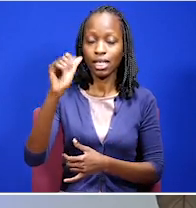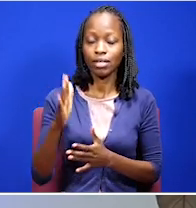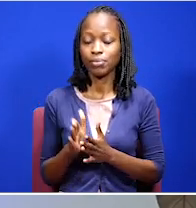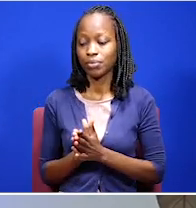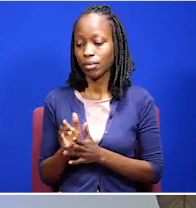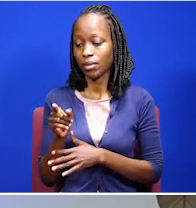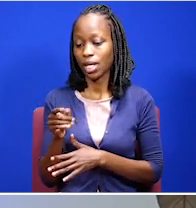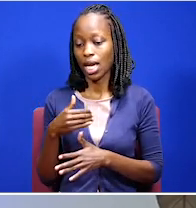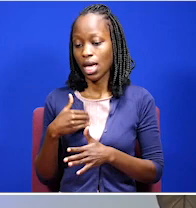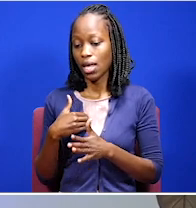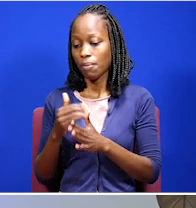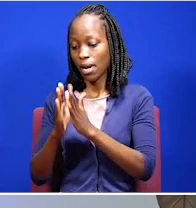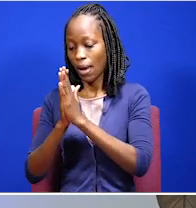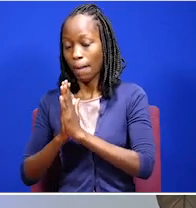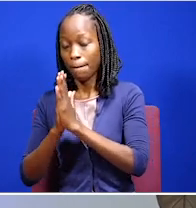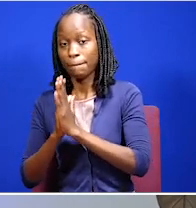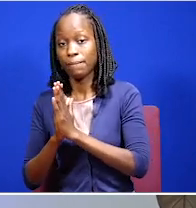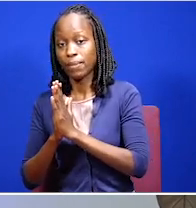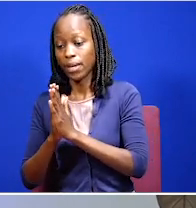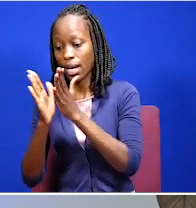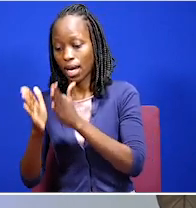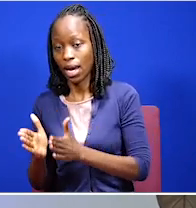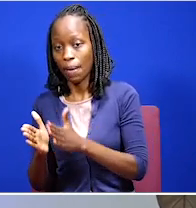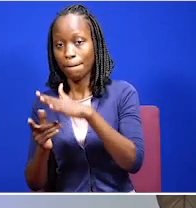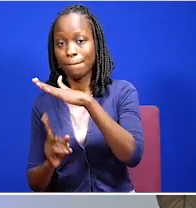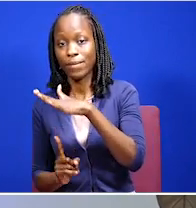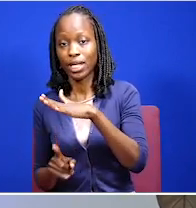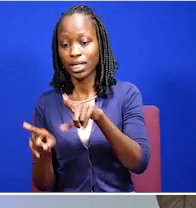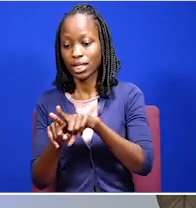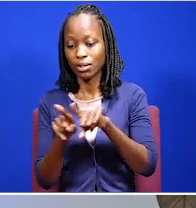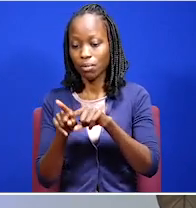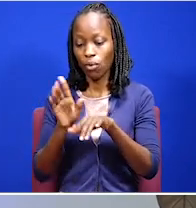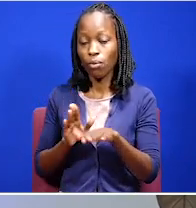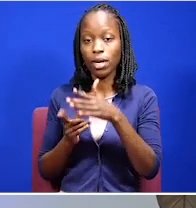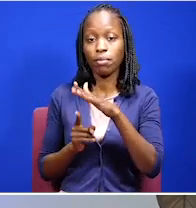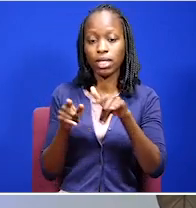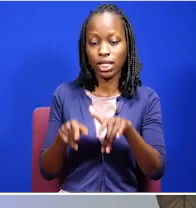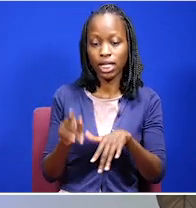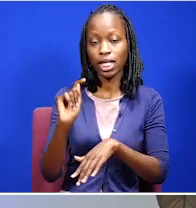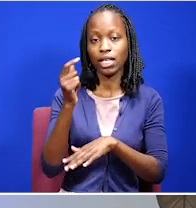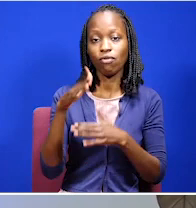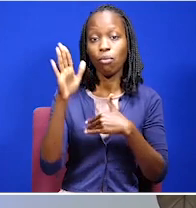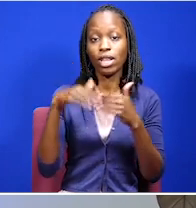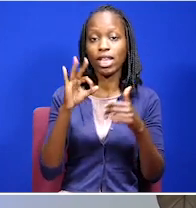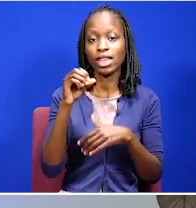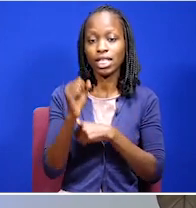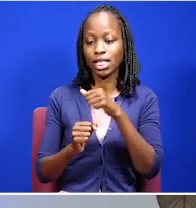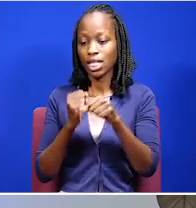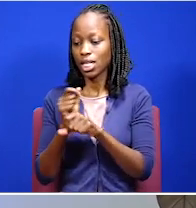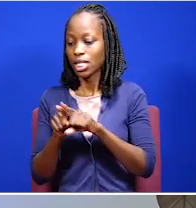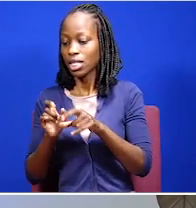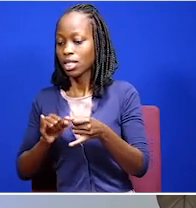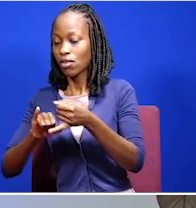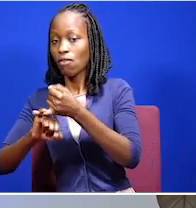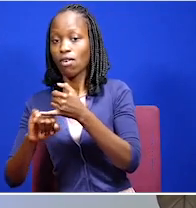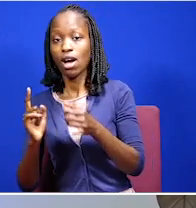the forefront of prayer and women's ministry, family ministry here in the nation of Kenya for well over 30 years. She's also the spouse